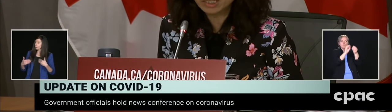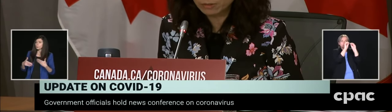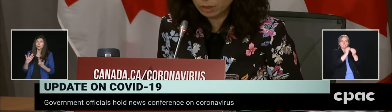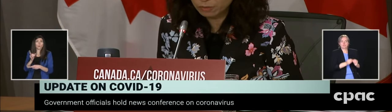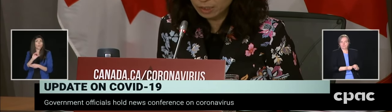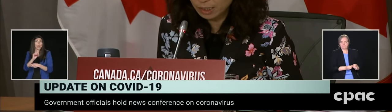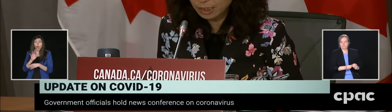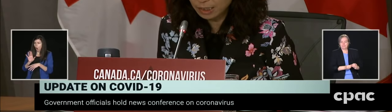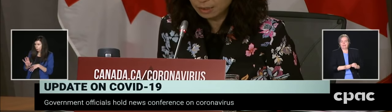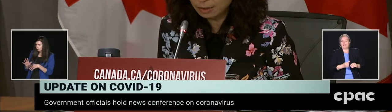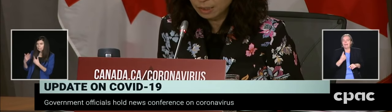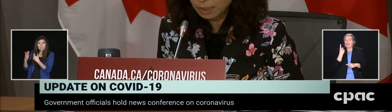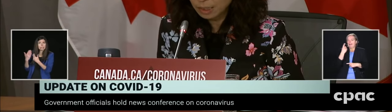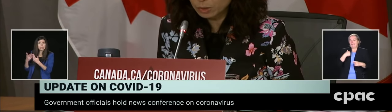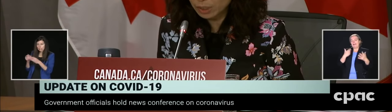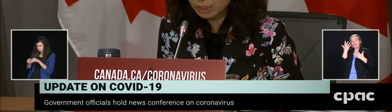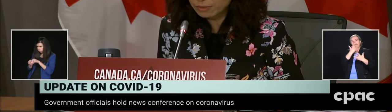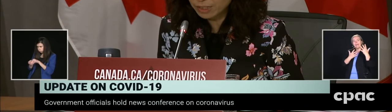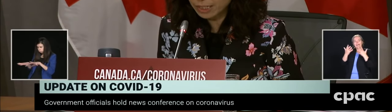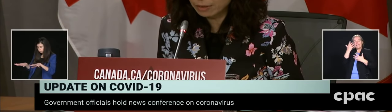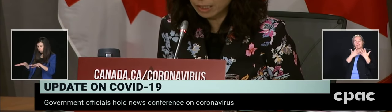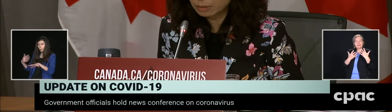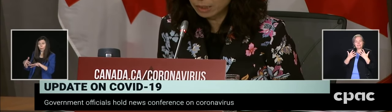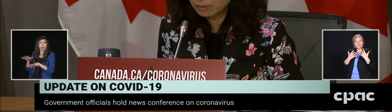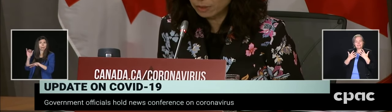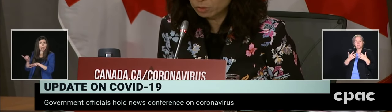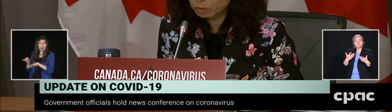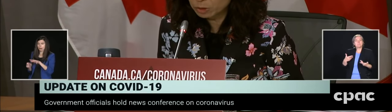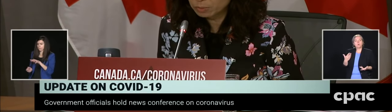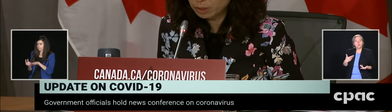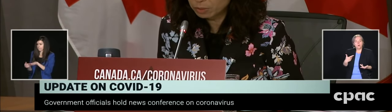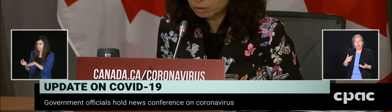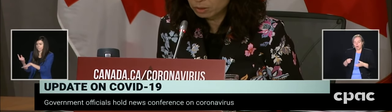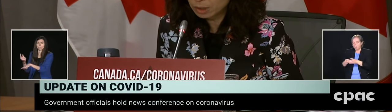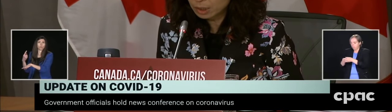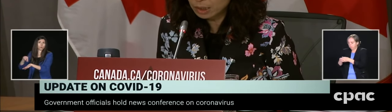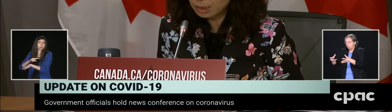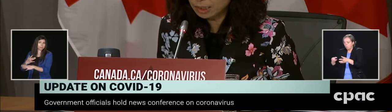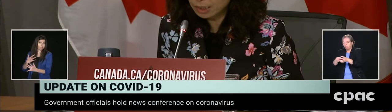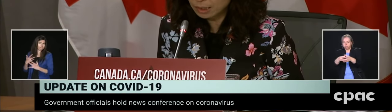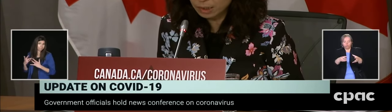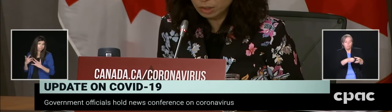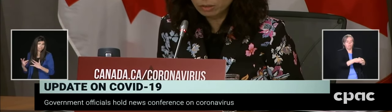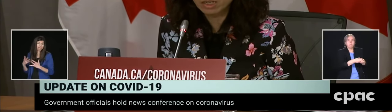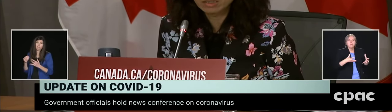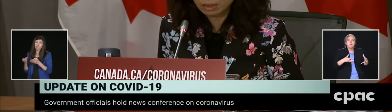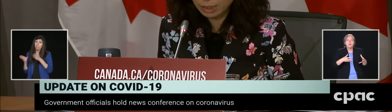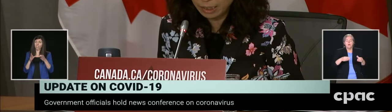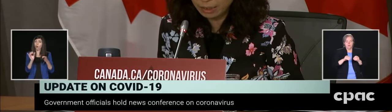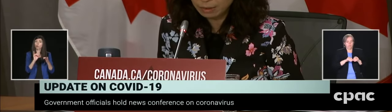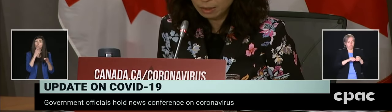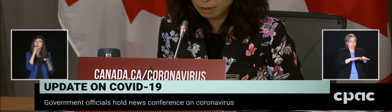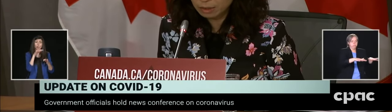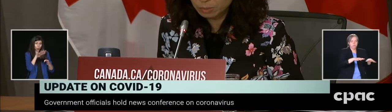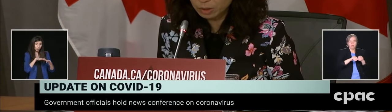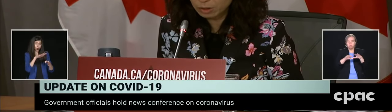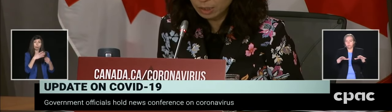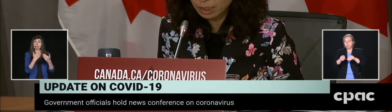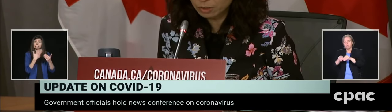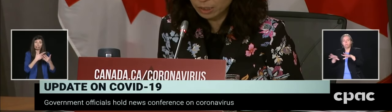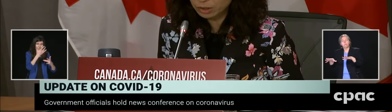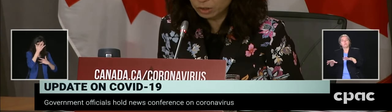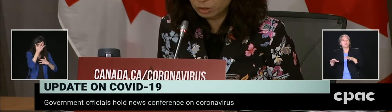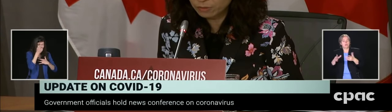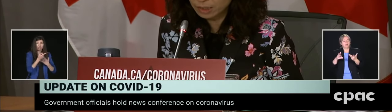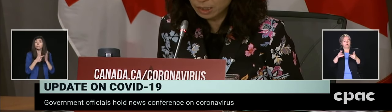rapid spread of COVID-19, as well as severe outcomes in vulnerable people. These settings include long-term care, hospital